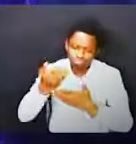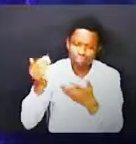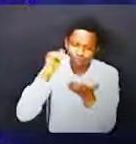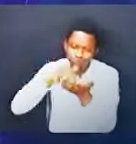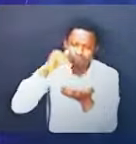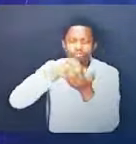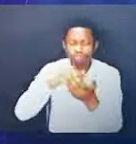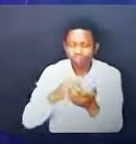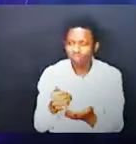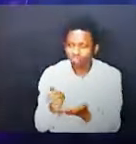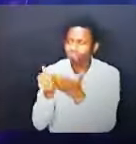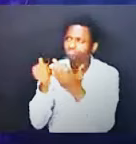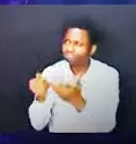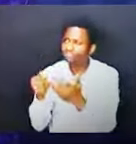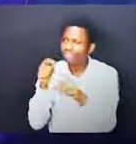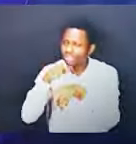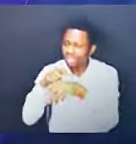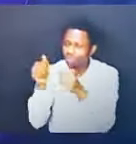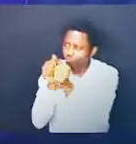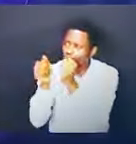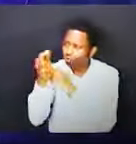prayer.